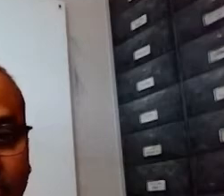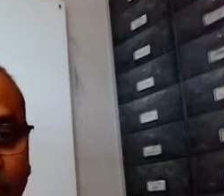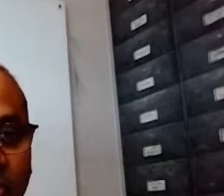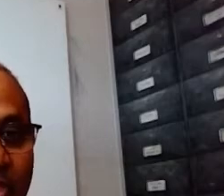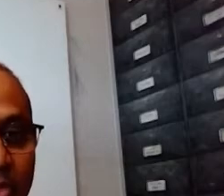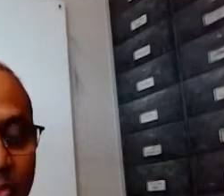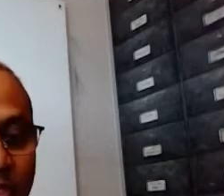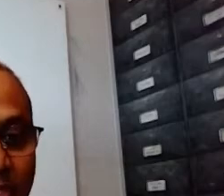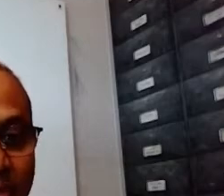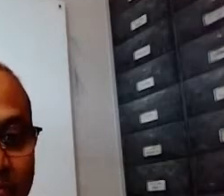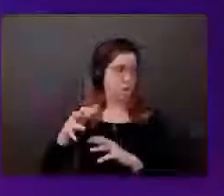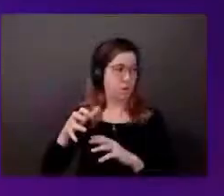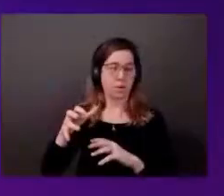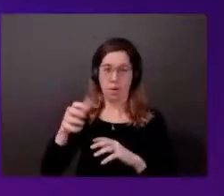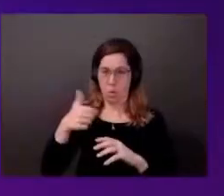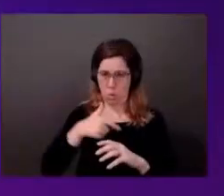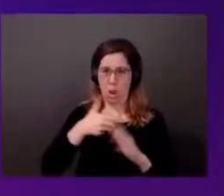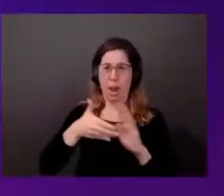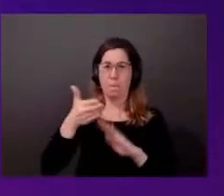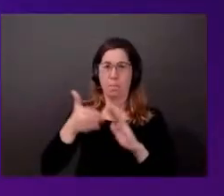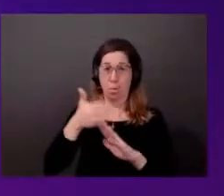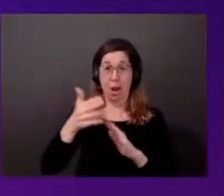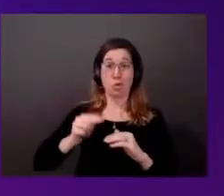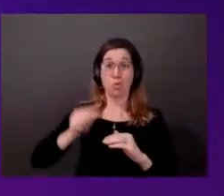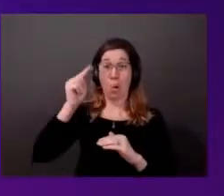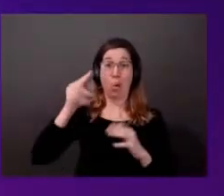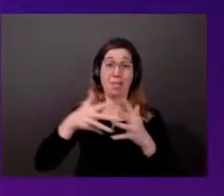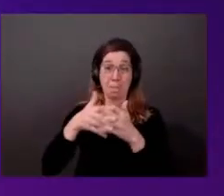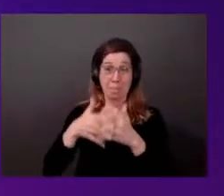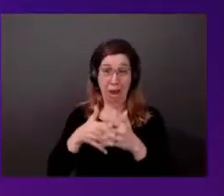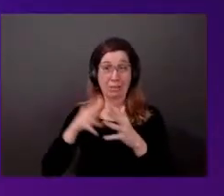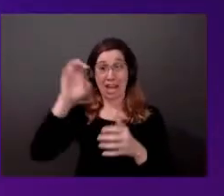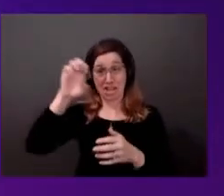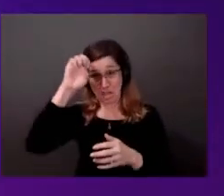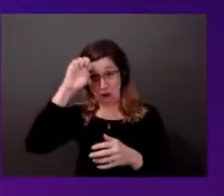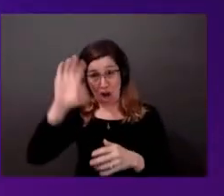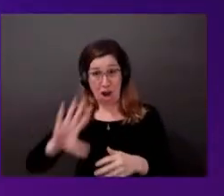So what do? We manufacture engineering components